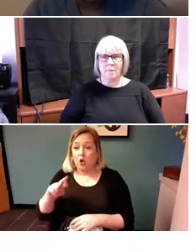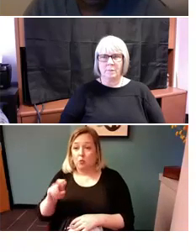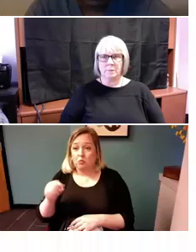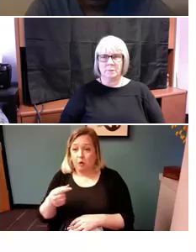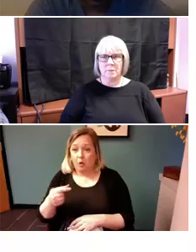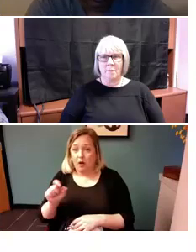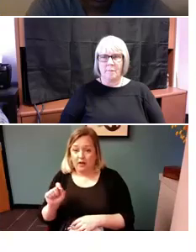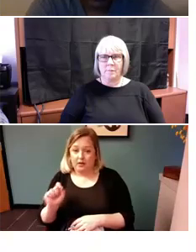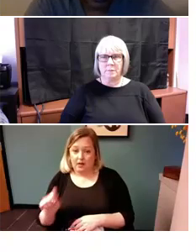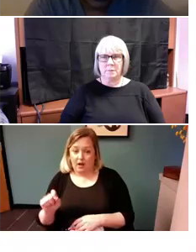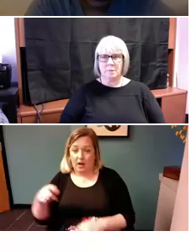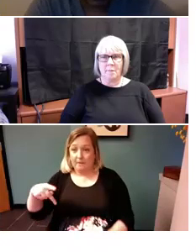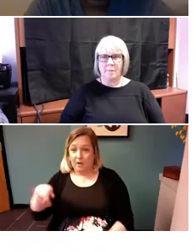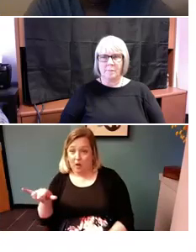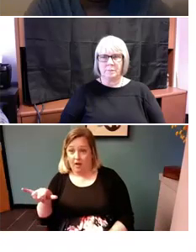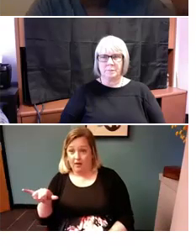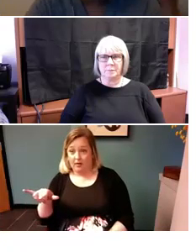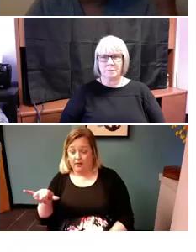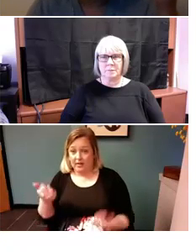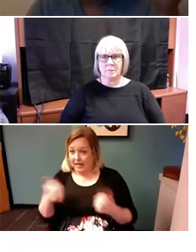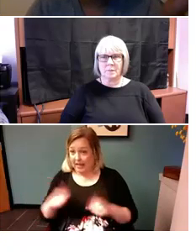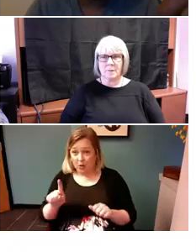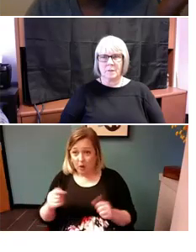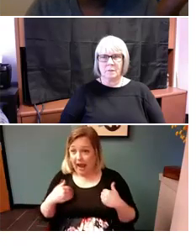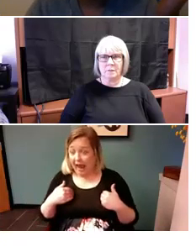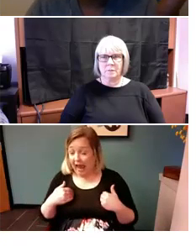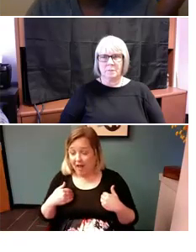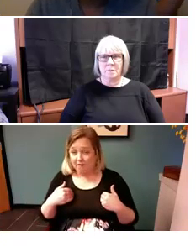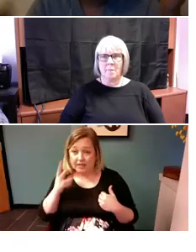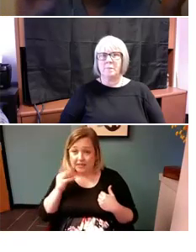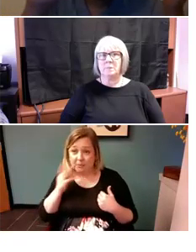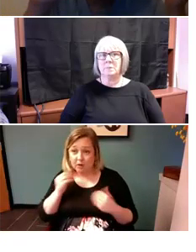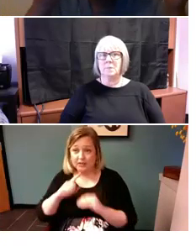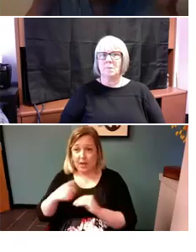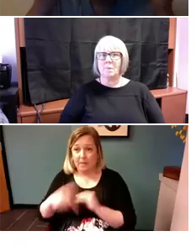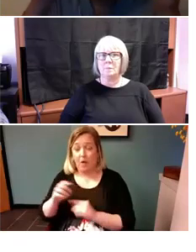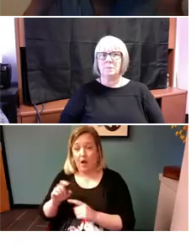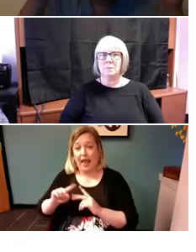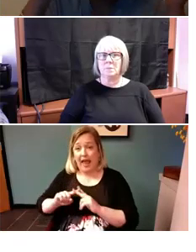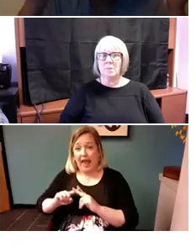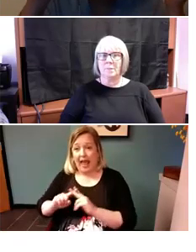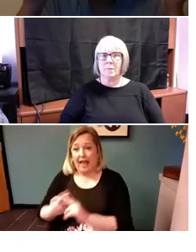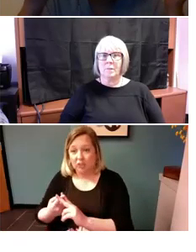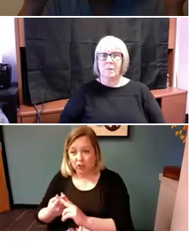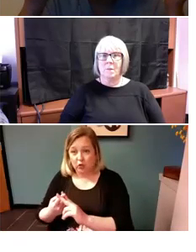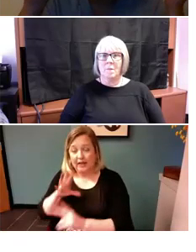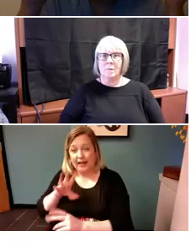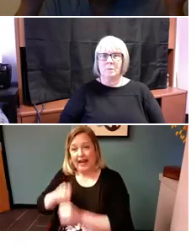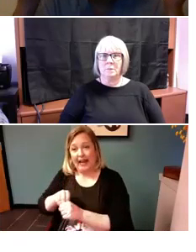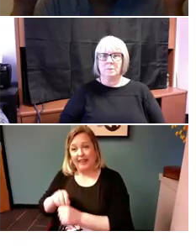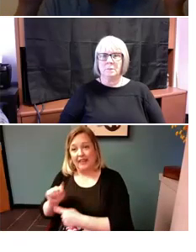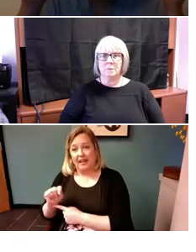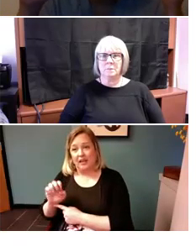any experience about executing a program in the terminal? Not just some IDE where we have a play